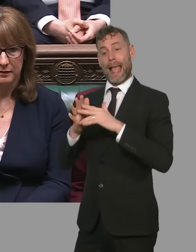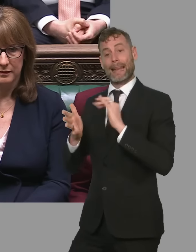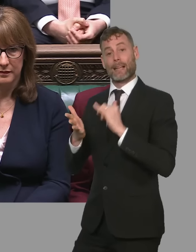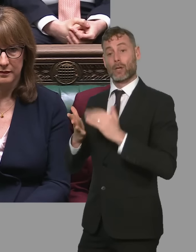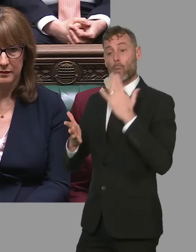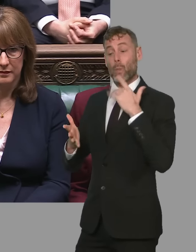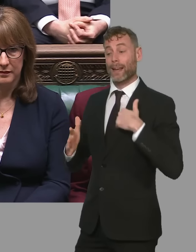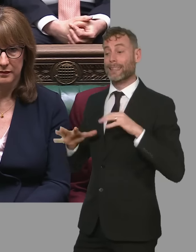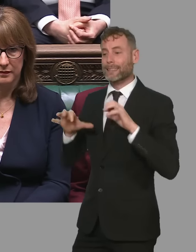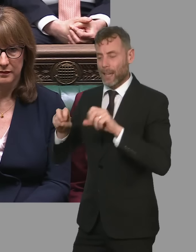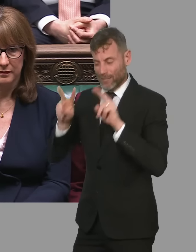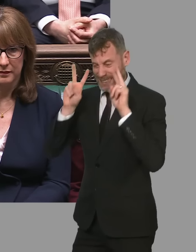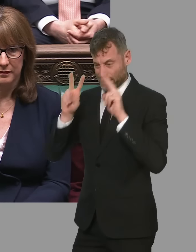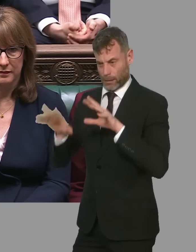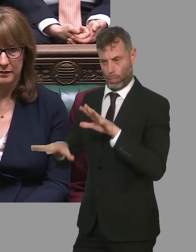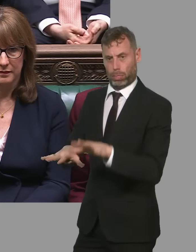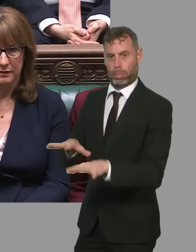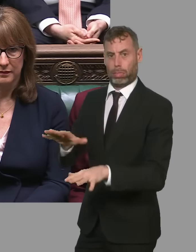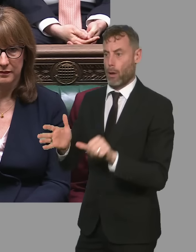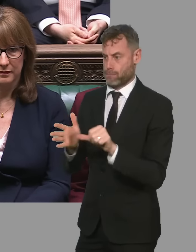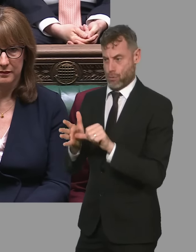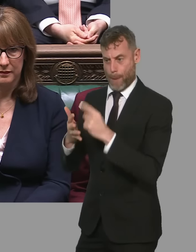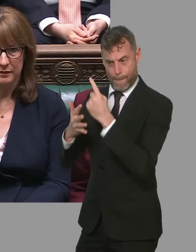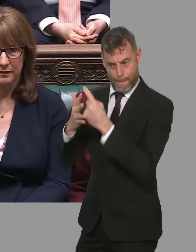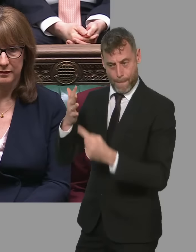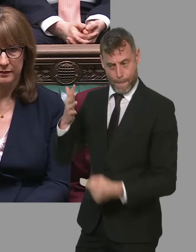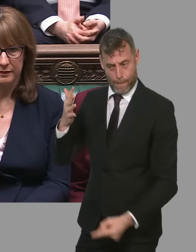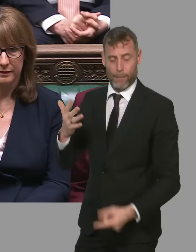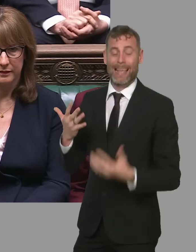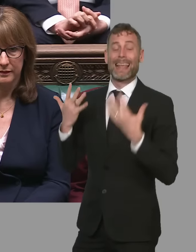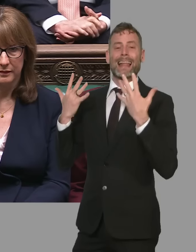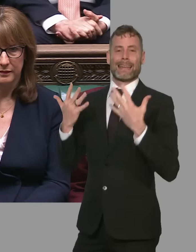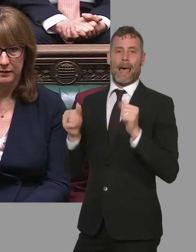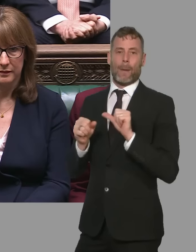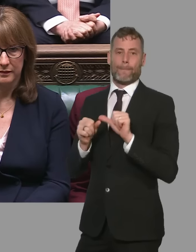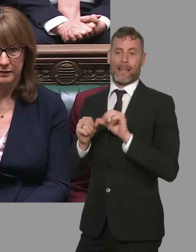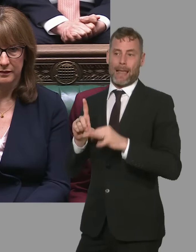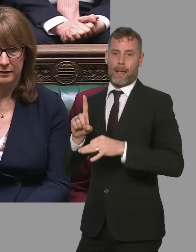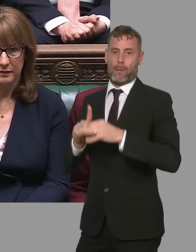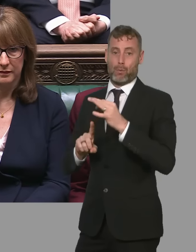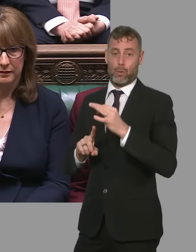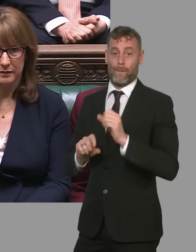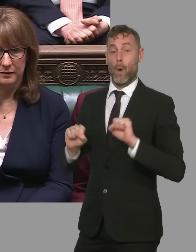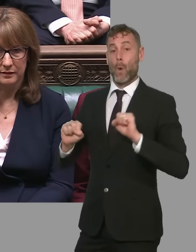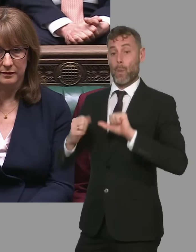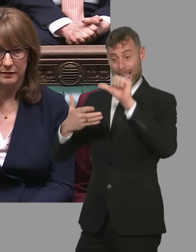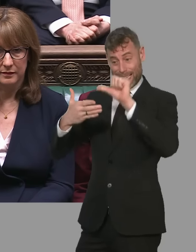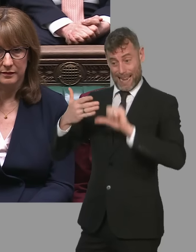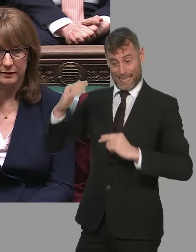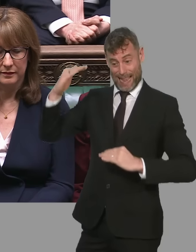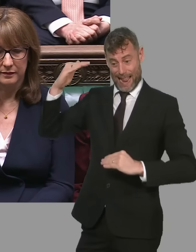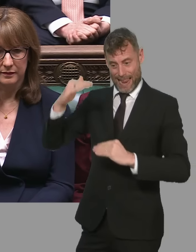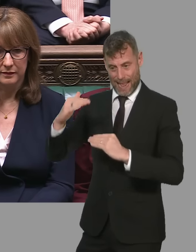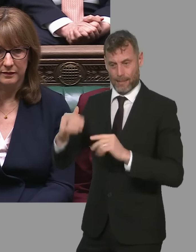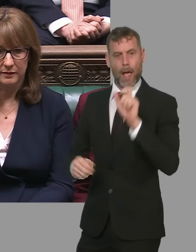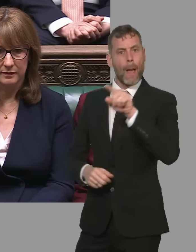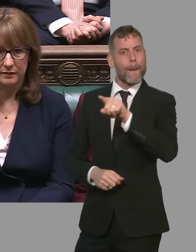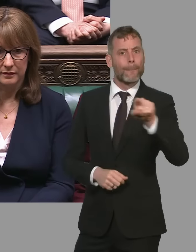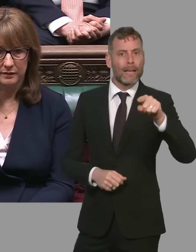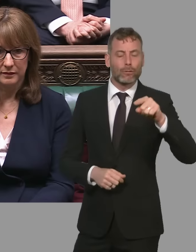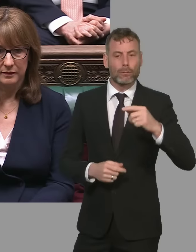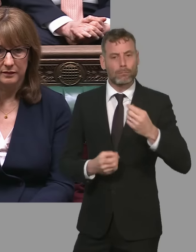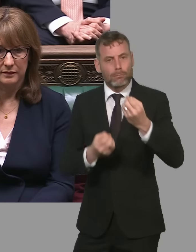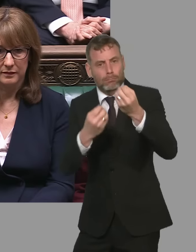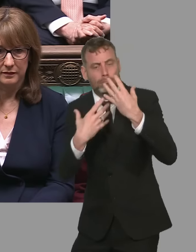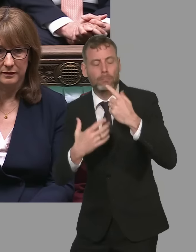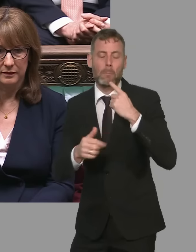lists are down. Patient satisfaction is improving. We got the best ambulance response times for half a decade. There's much more to